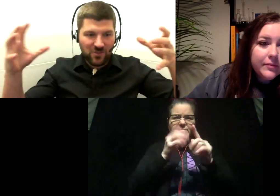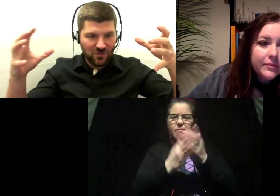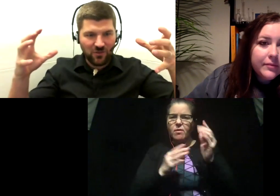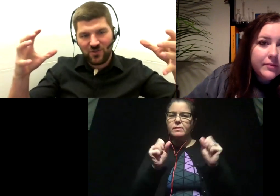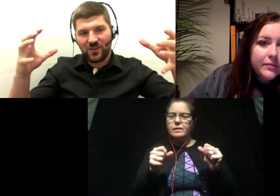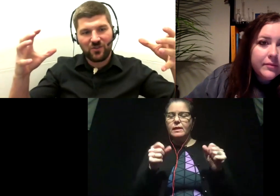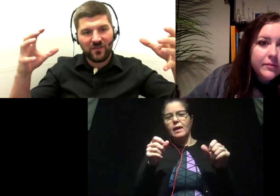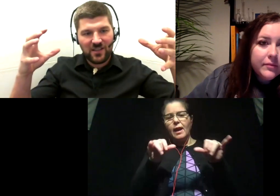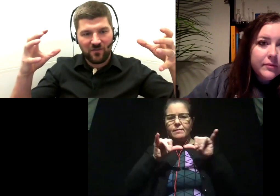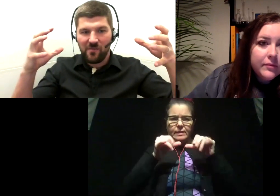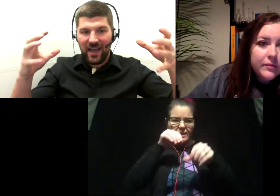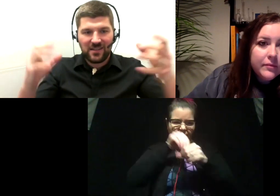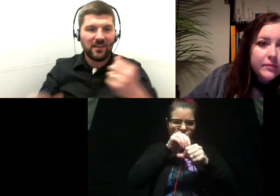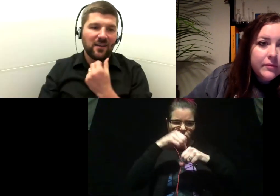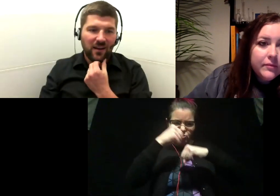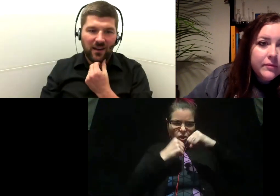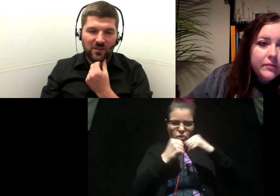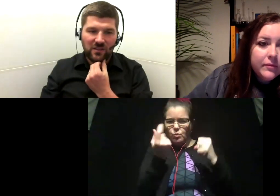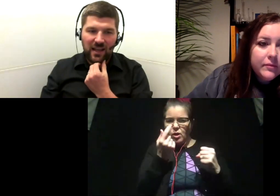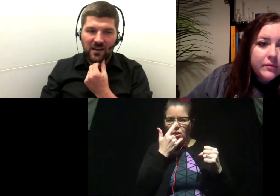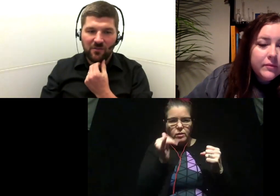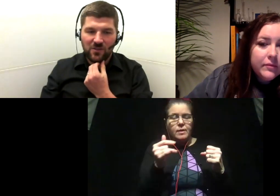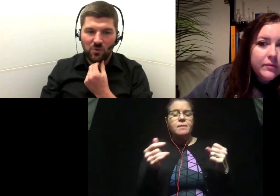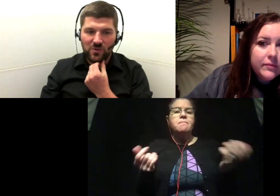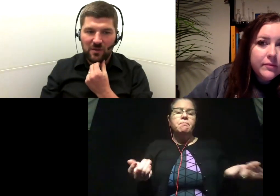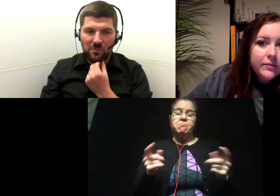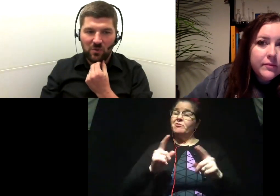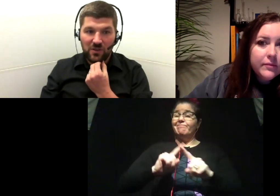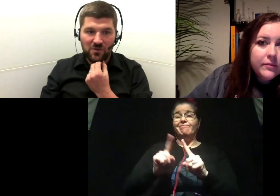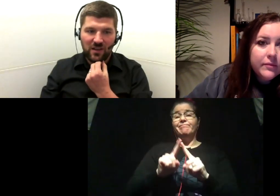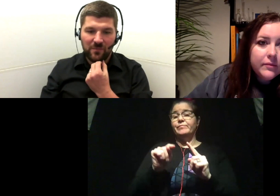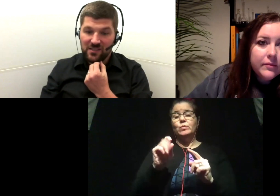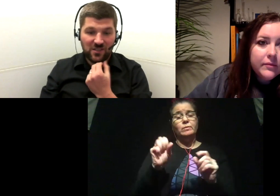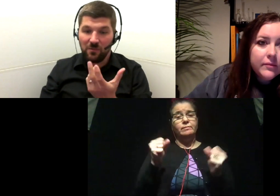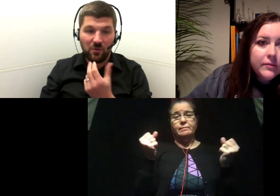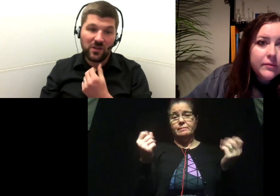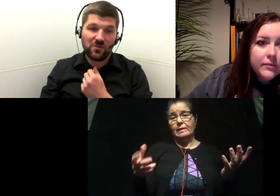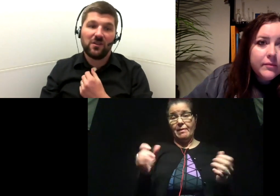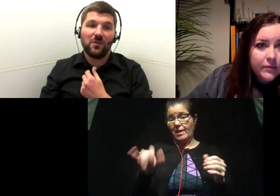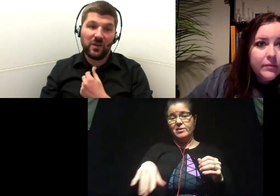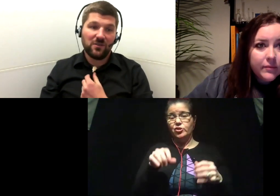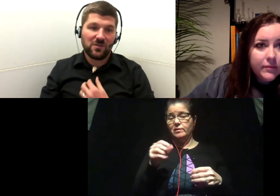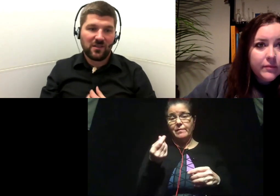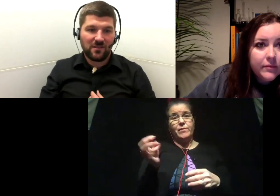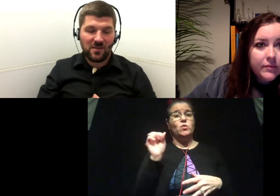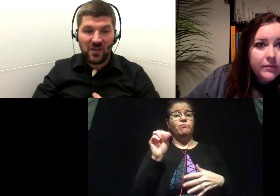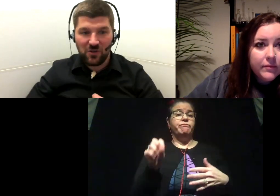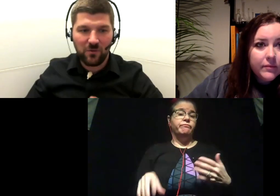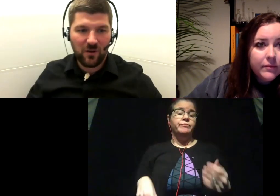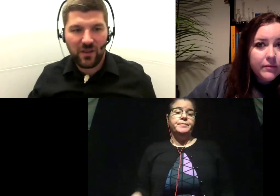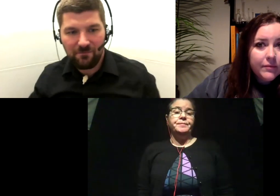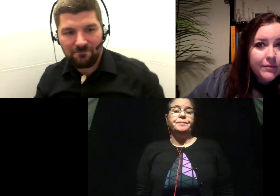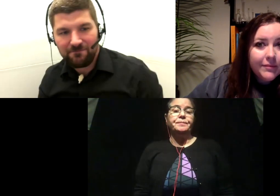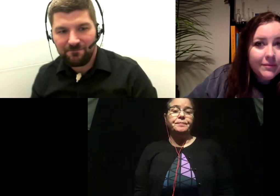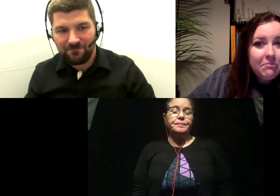tell the internal structure of the ice from that. There's a lot of different tools that people use. That's just some of the ones we use to measure when